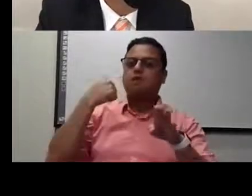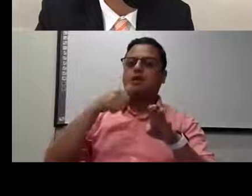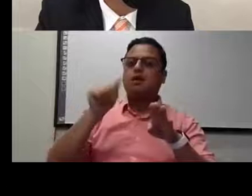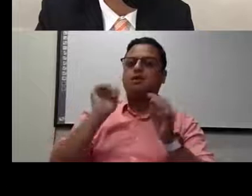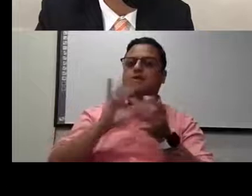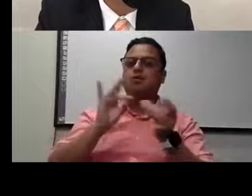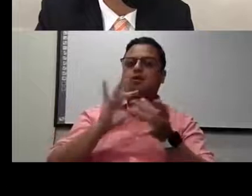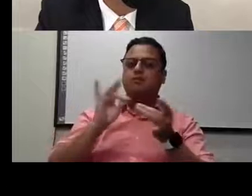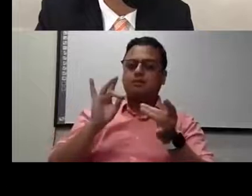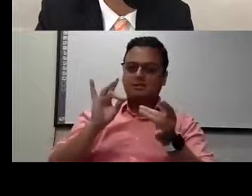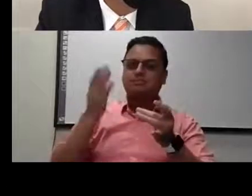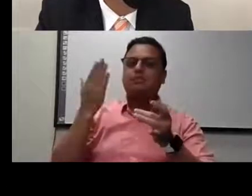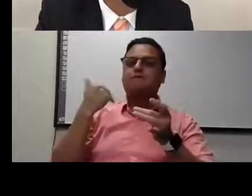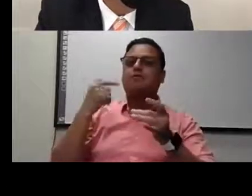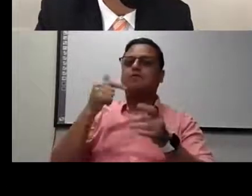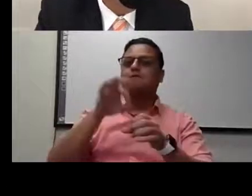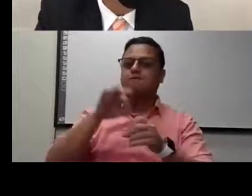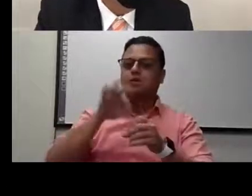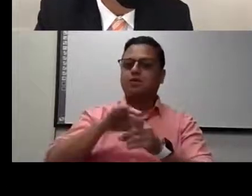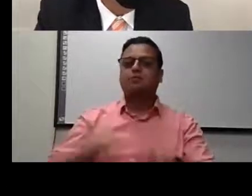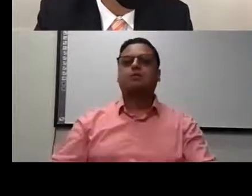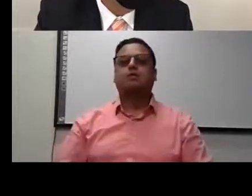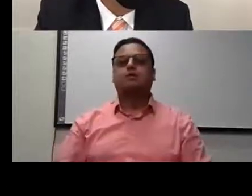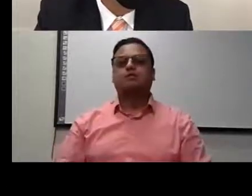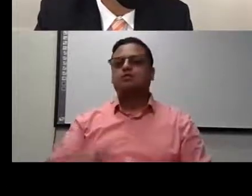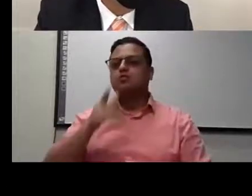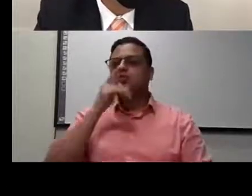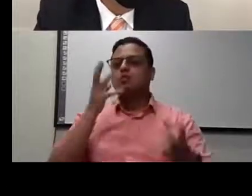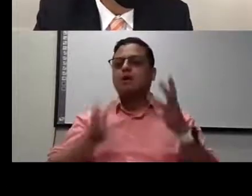comments before we actually call for the vote. Anybody else want to say anything?